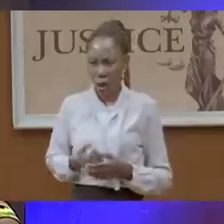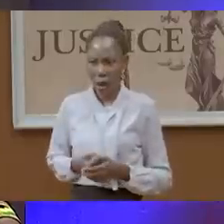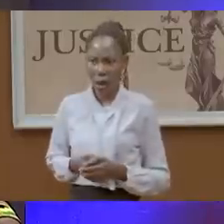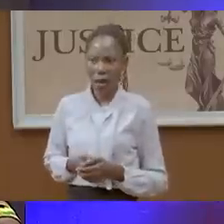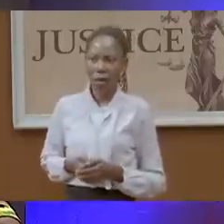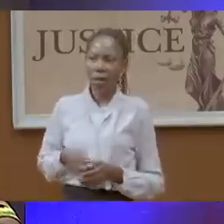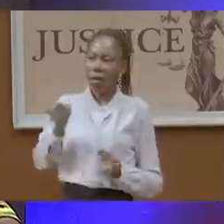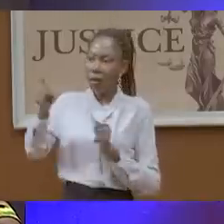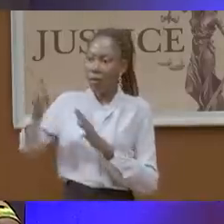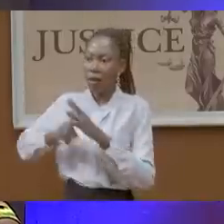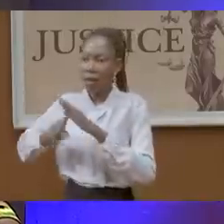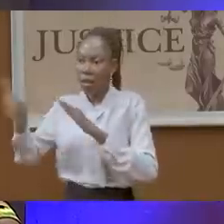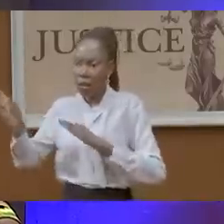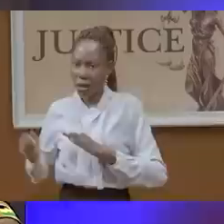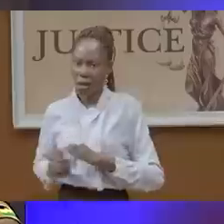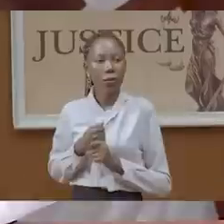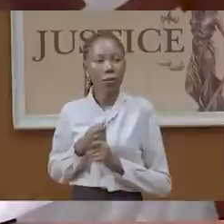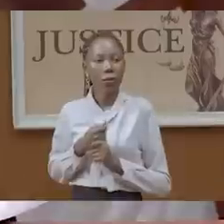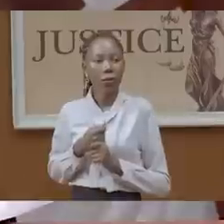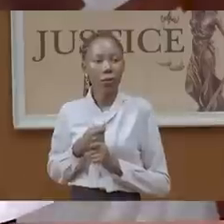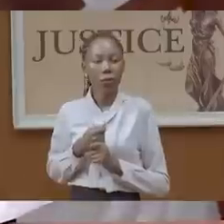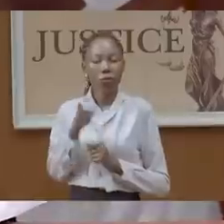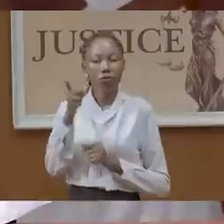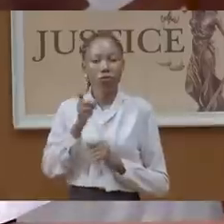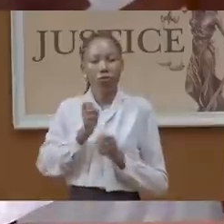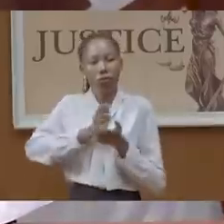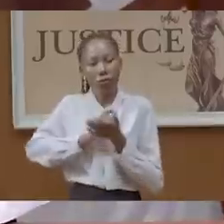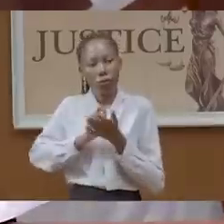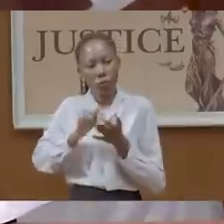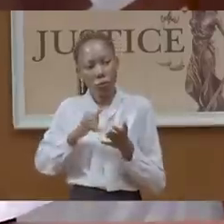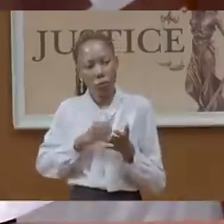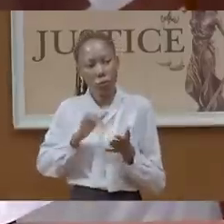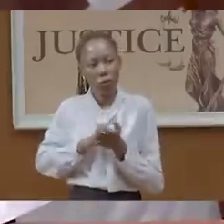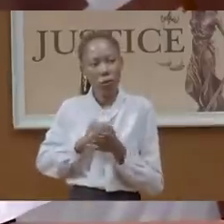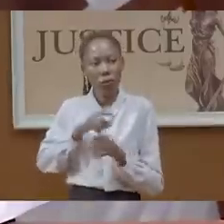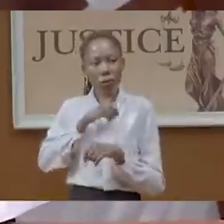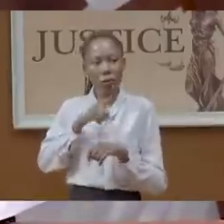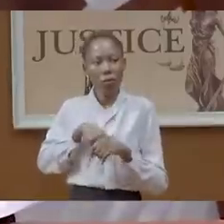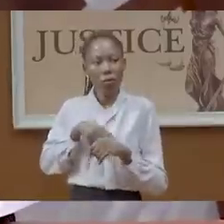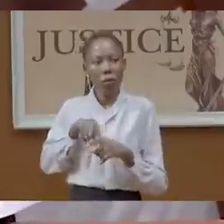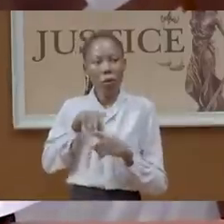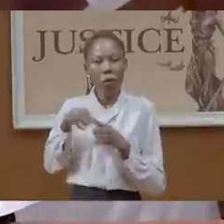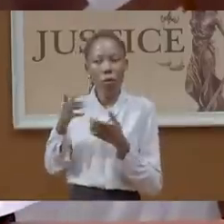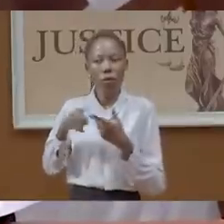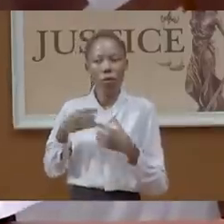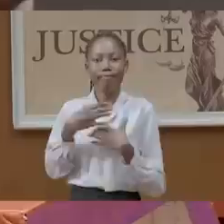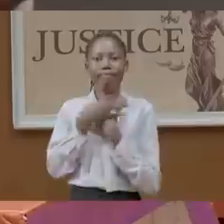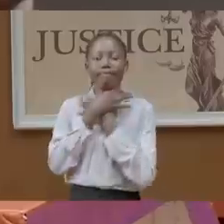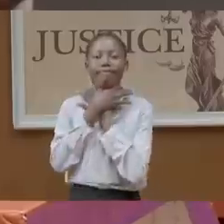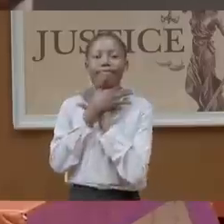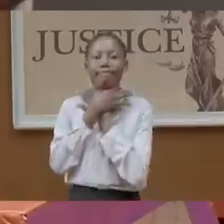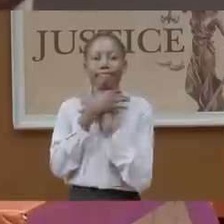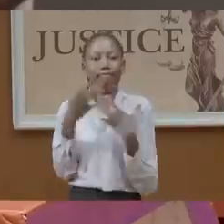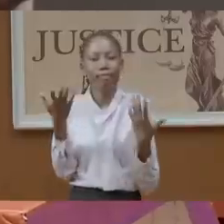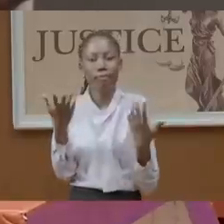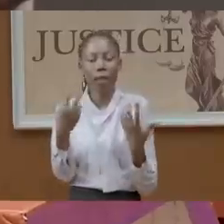care. So I discovered he was doing it intentionally. You spoke about a time when he wanted to choke you, right? Yes,